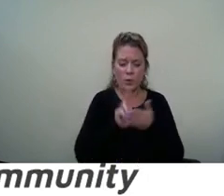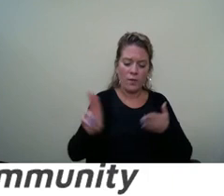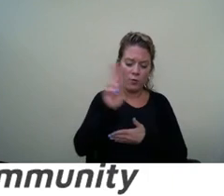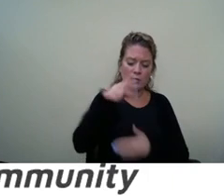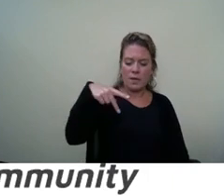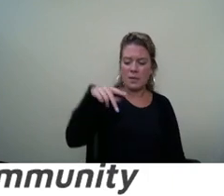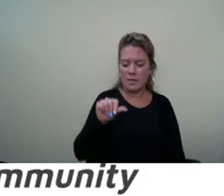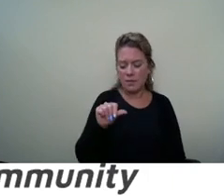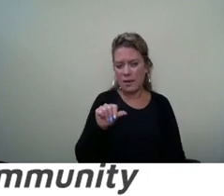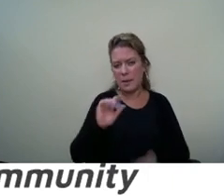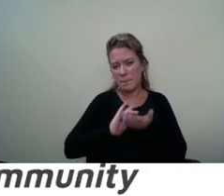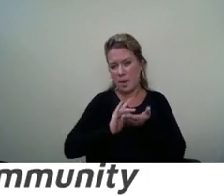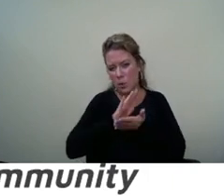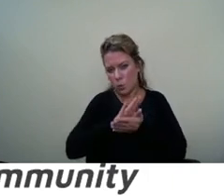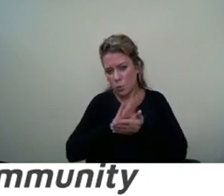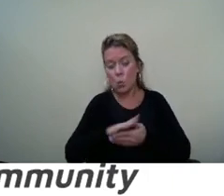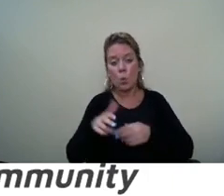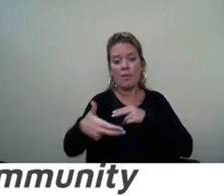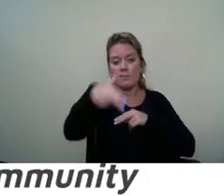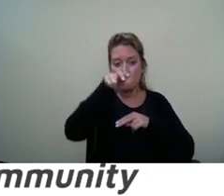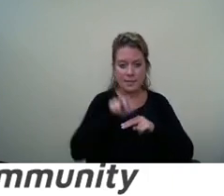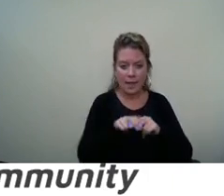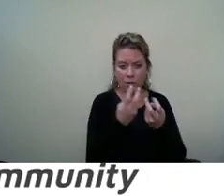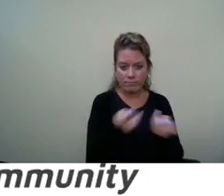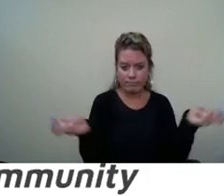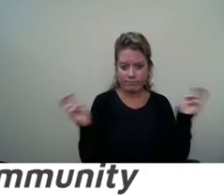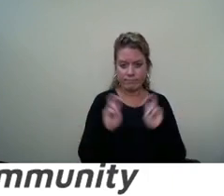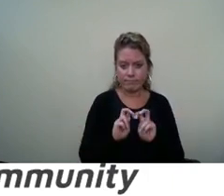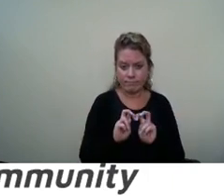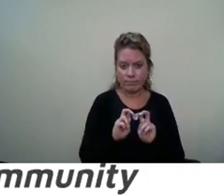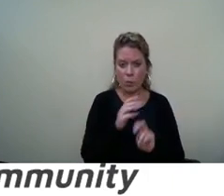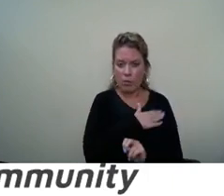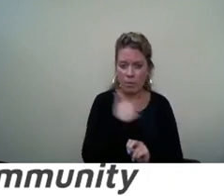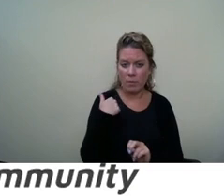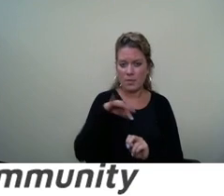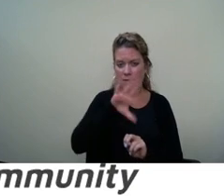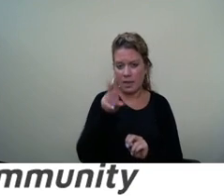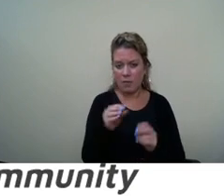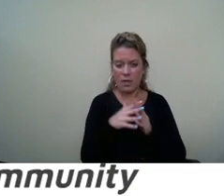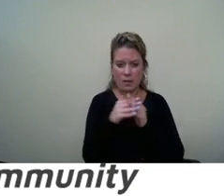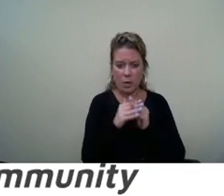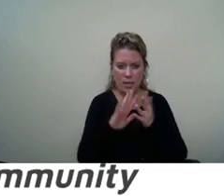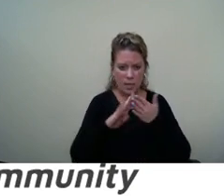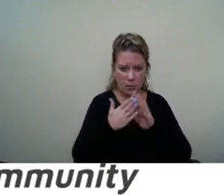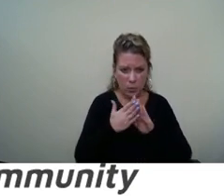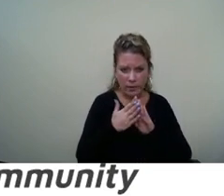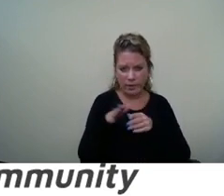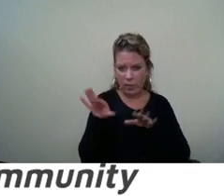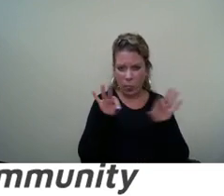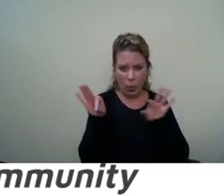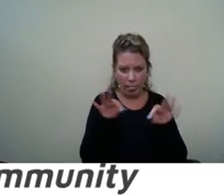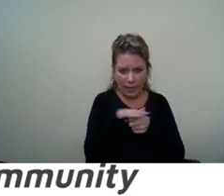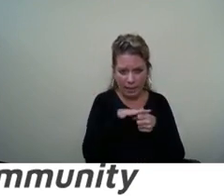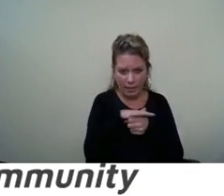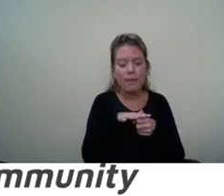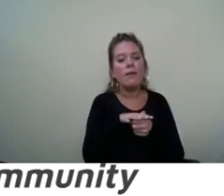of Pennsylvania Medical School sat down with members of the African American community kind of locally. And they did